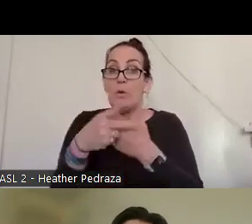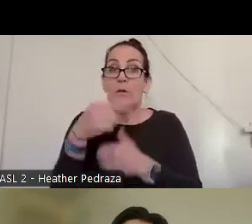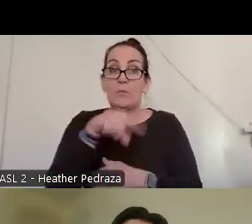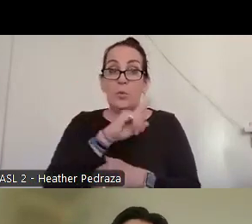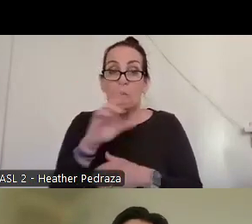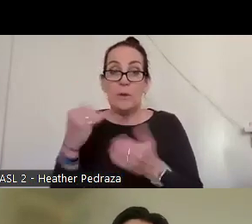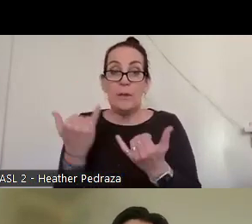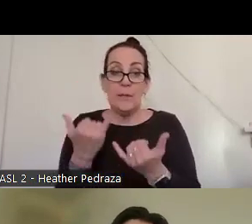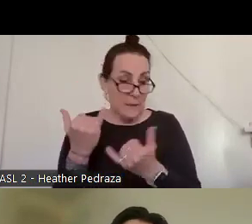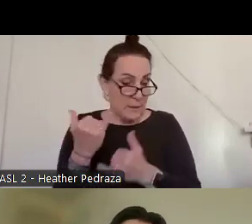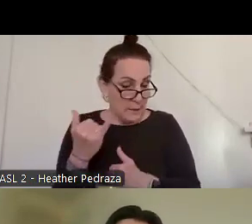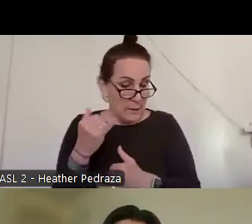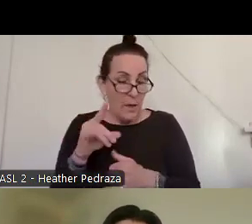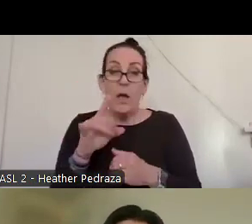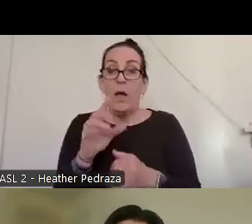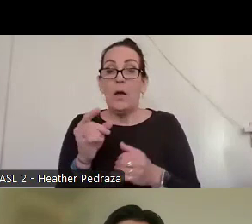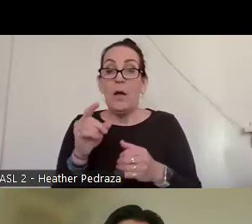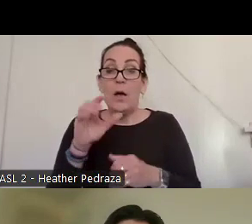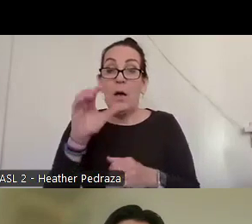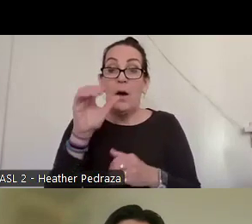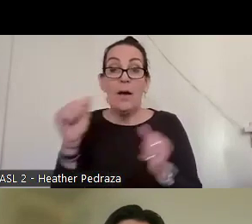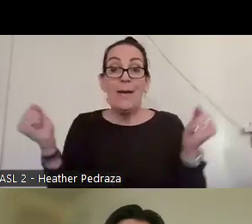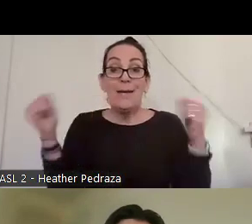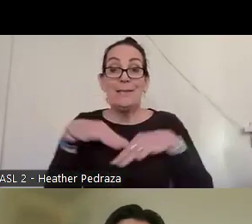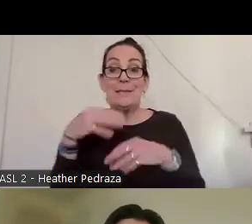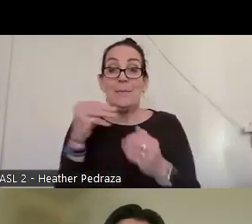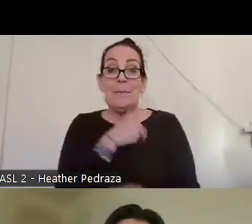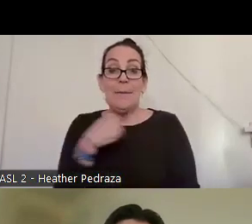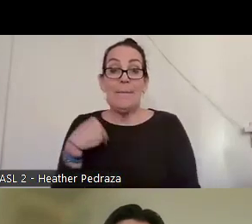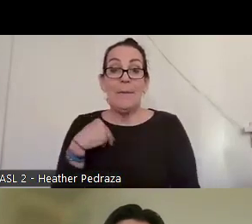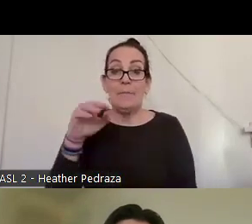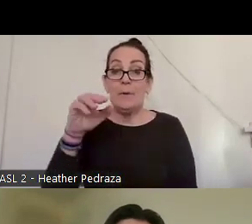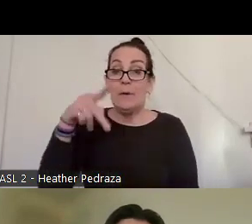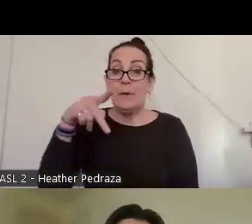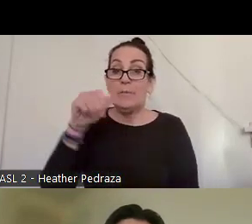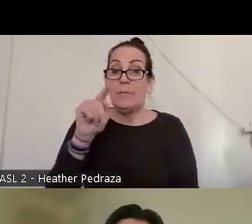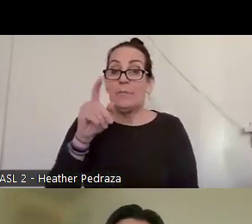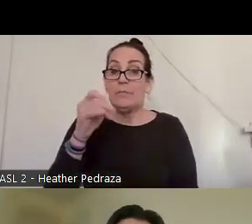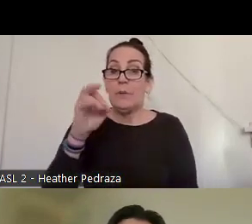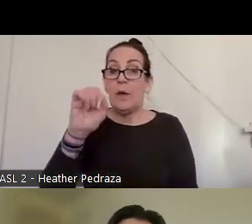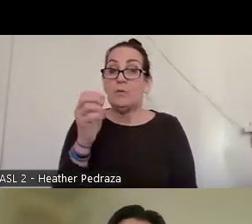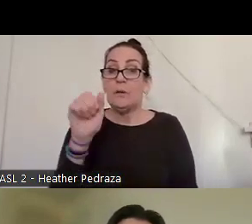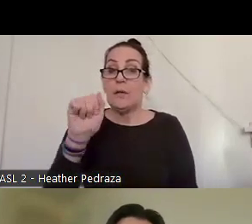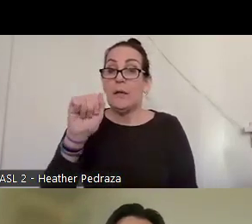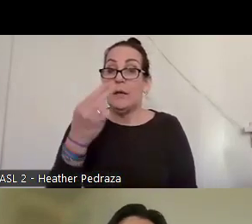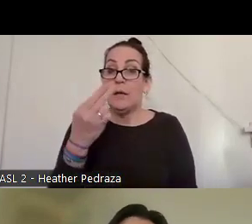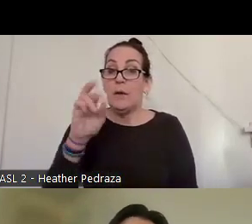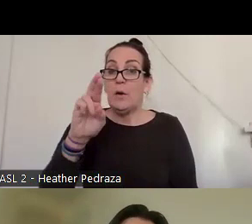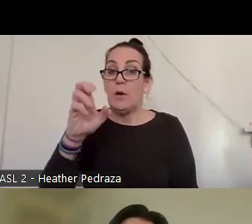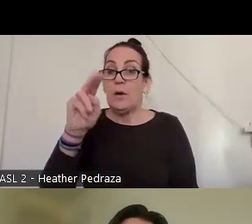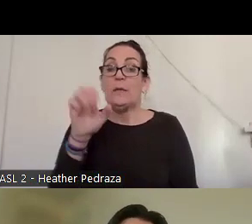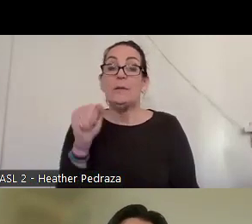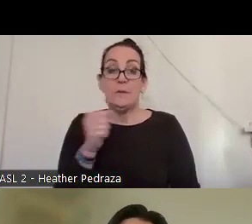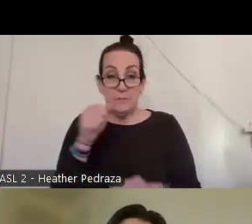co-authorship. Assemblymember Patrick Ahrens is our champion for the request. He is also serving as a